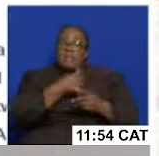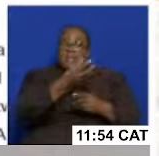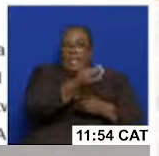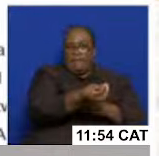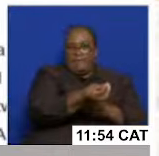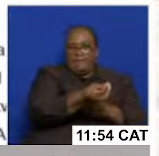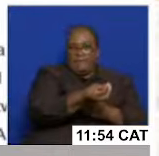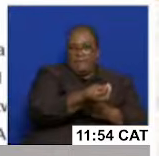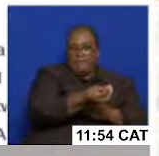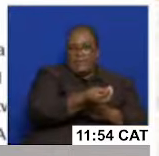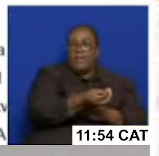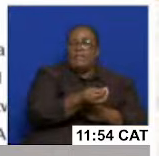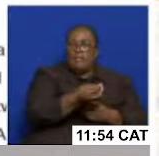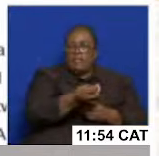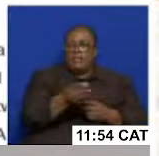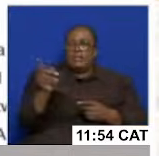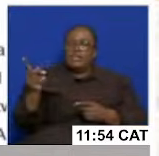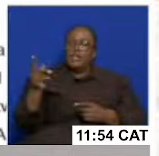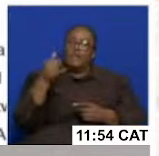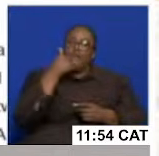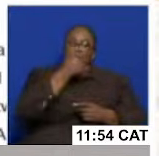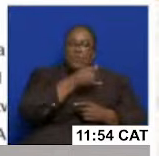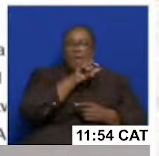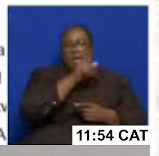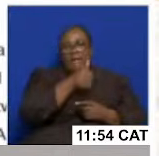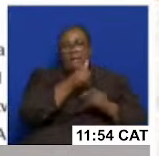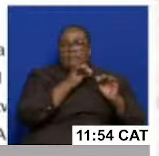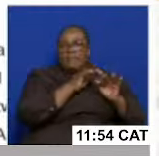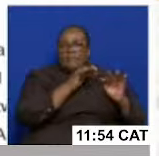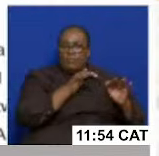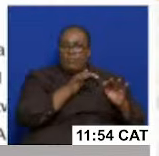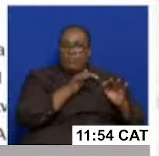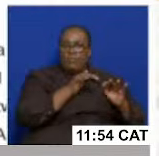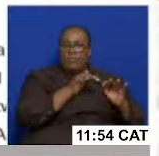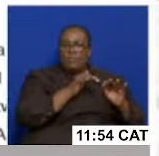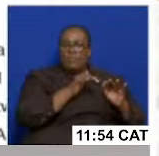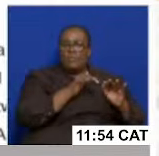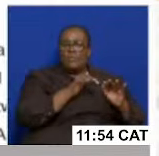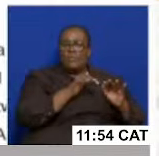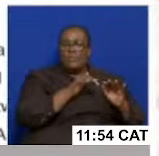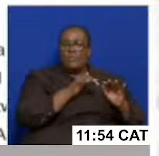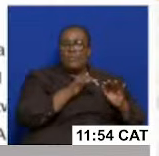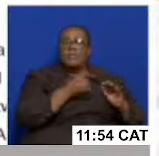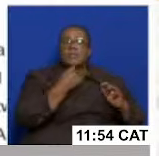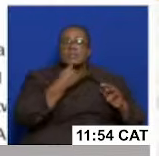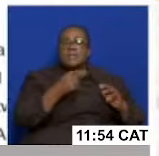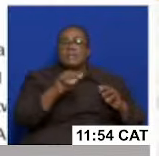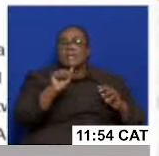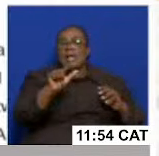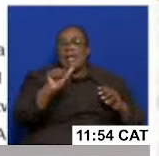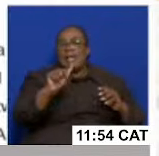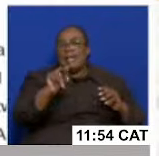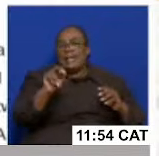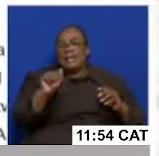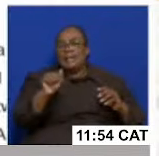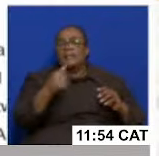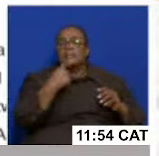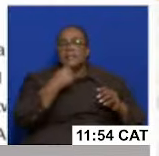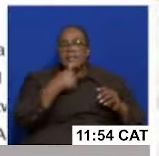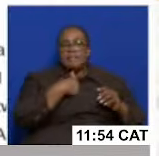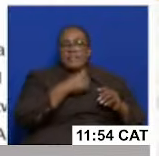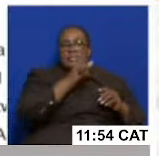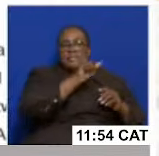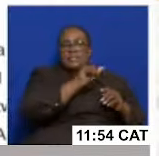and he lists them there, and told them that Alan had said, I have 67 kilograms of Sugarlight in my apartment. You see that?